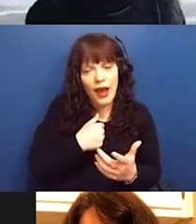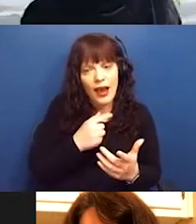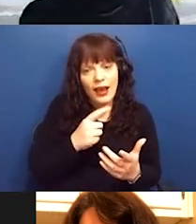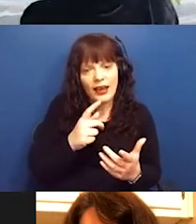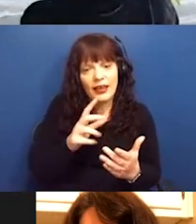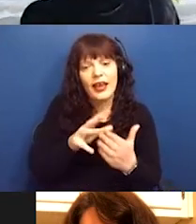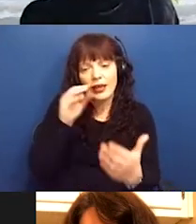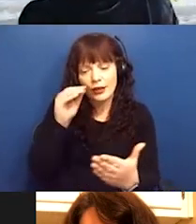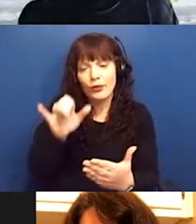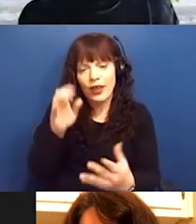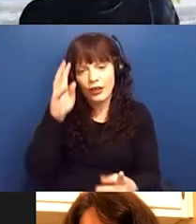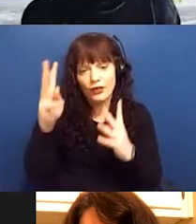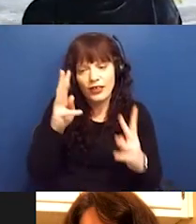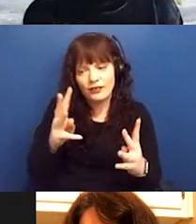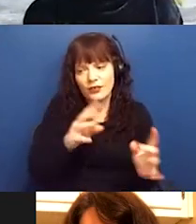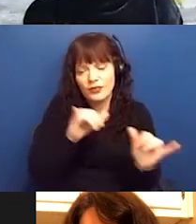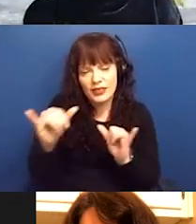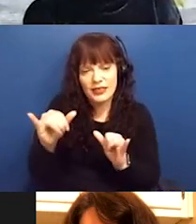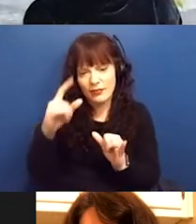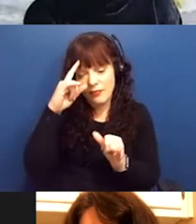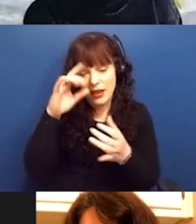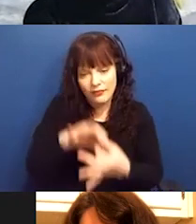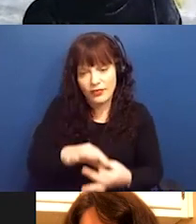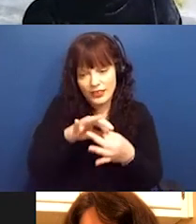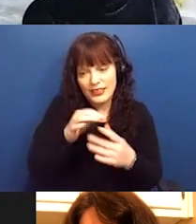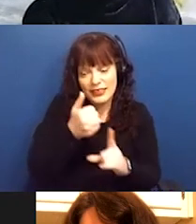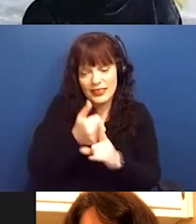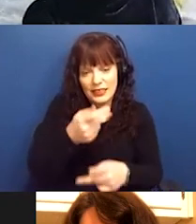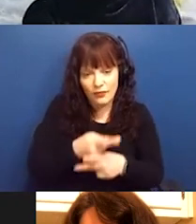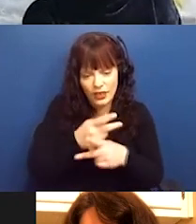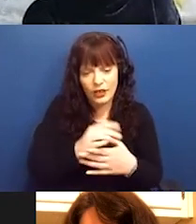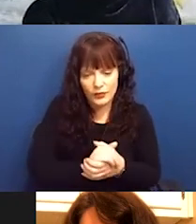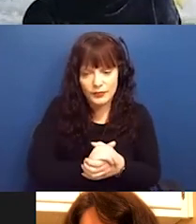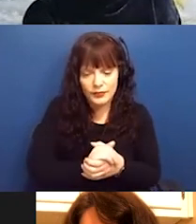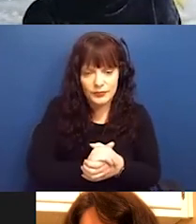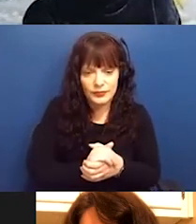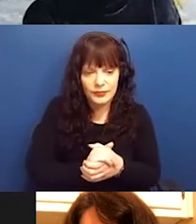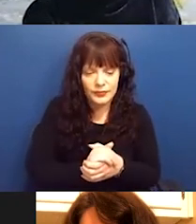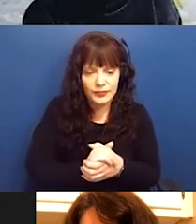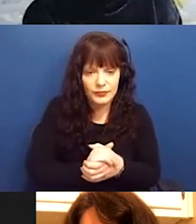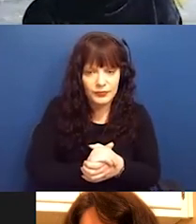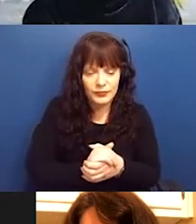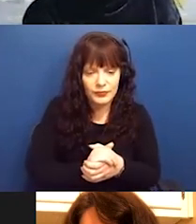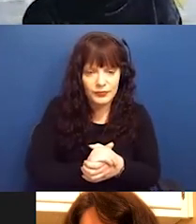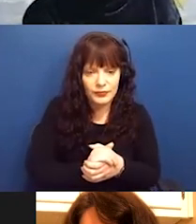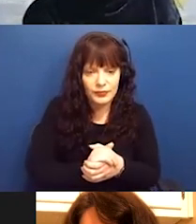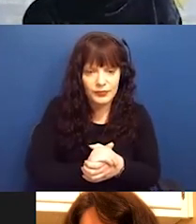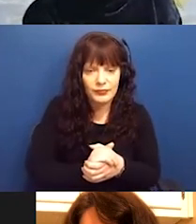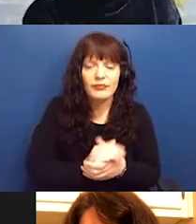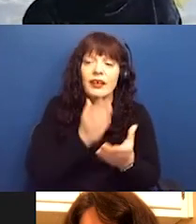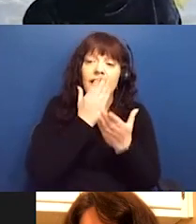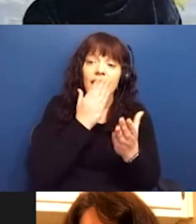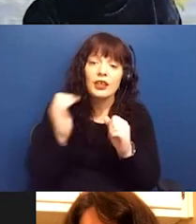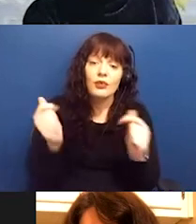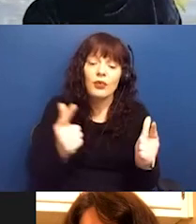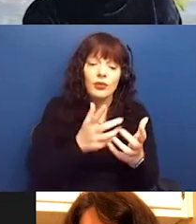as mindfulness and self-care line of reasoning. So thank you all so much. This